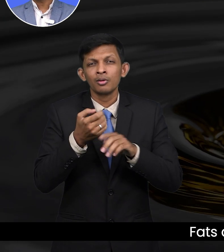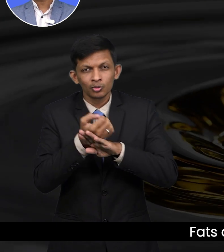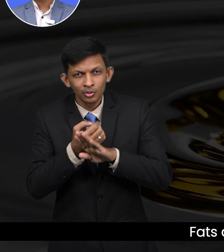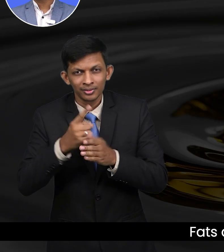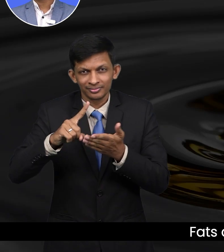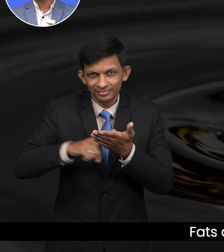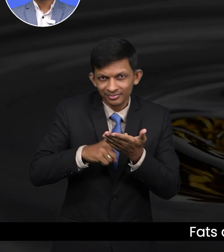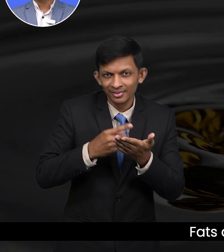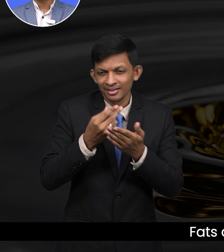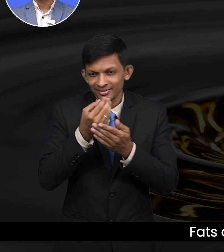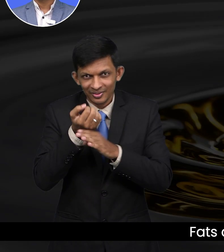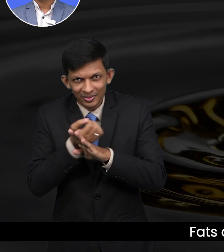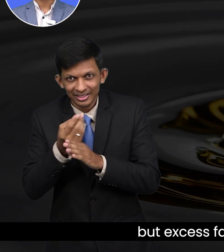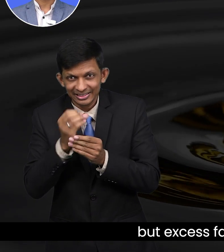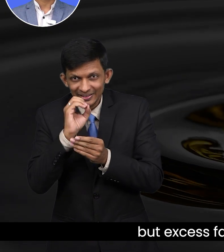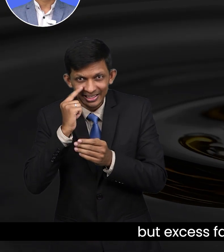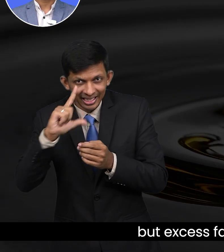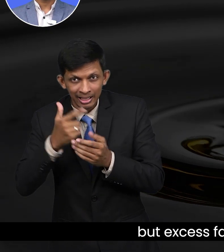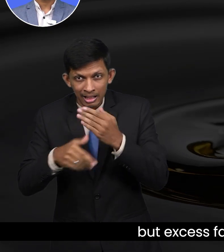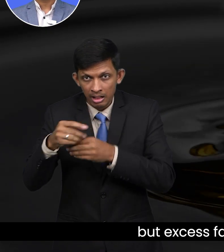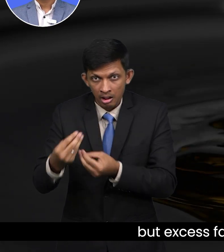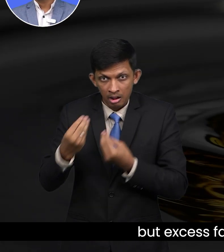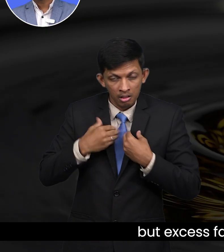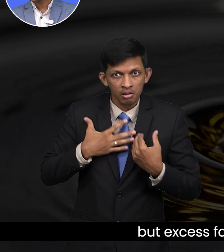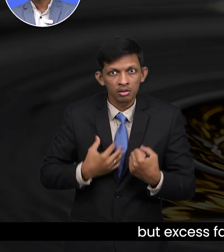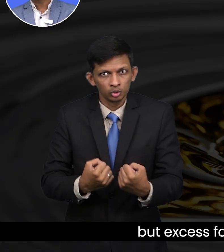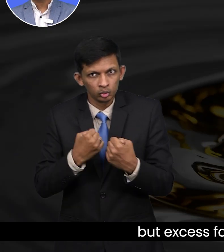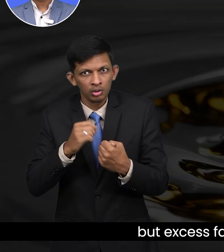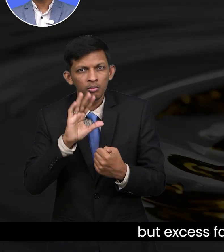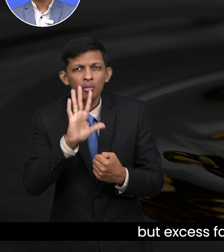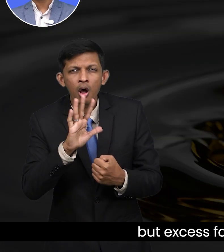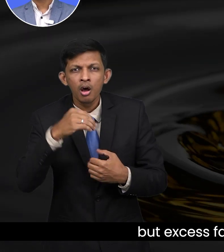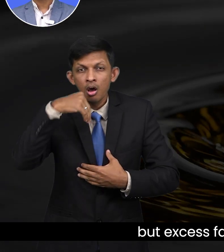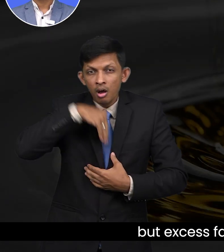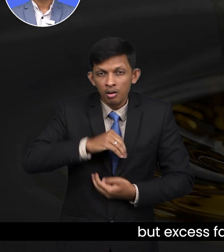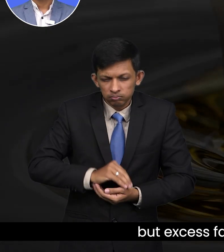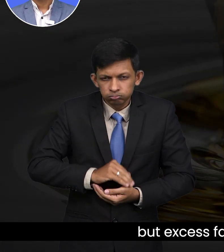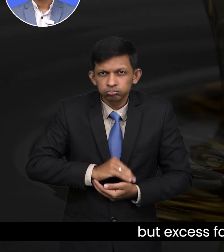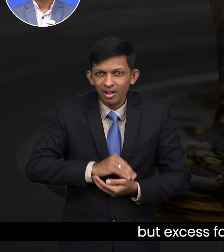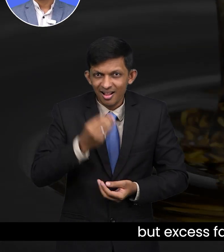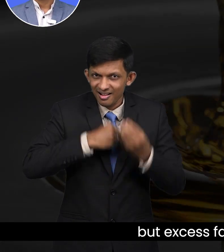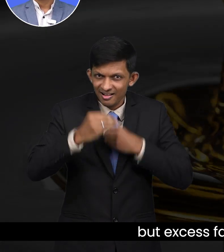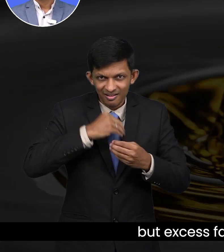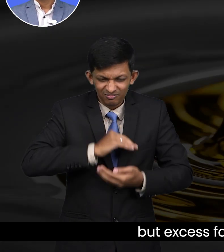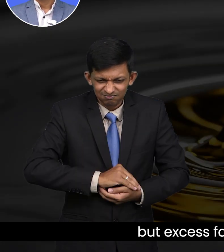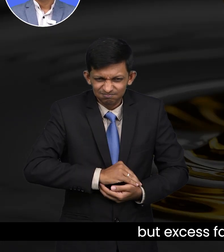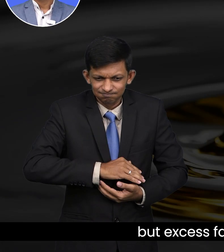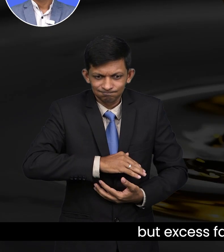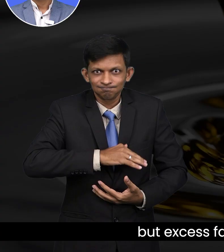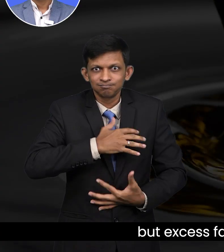Fats also give us energy, but excess fats are stored in our bodies.